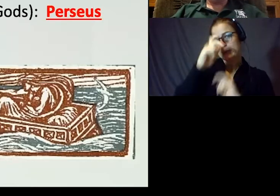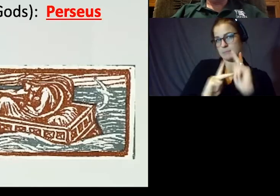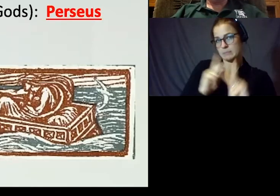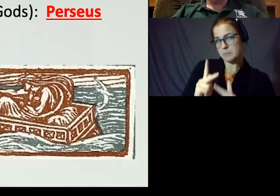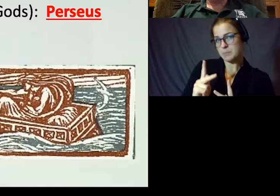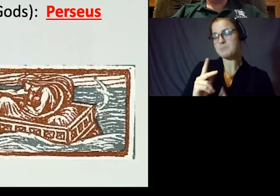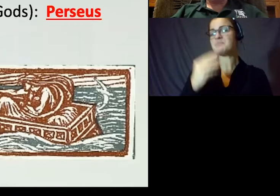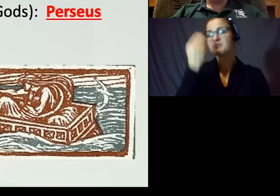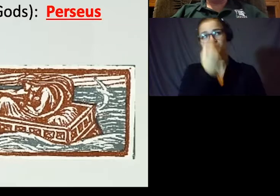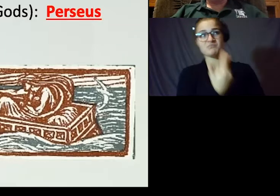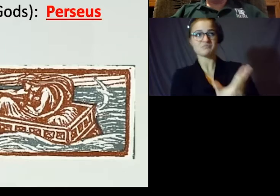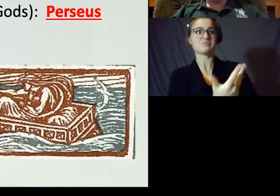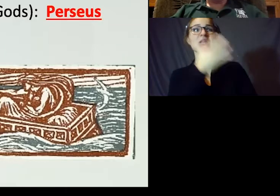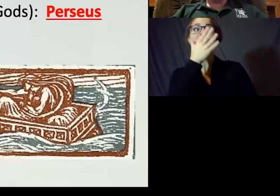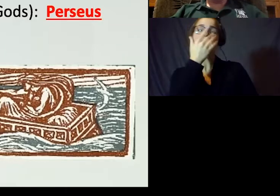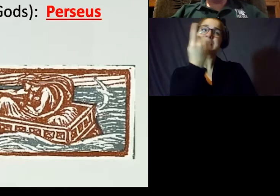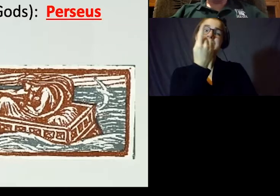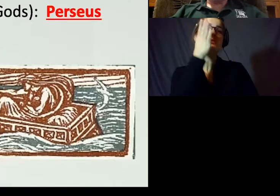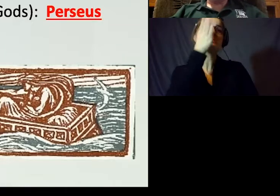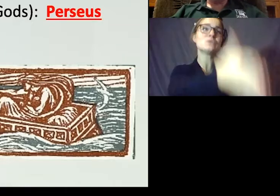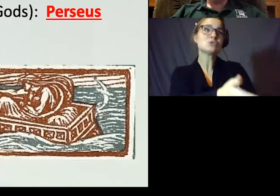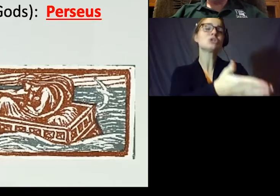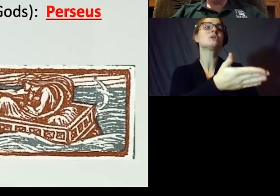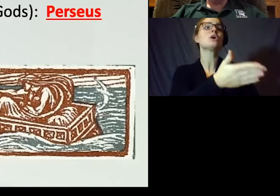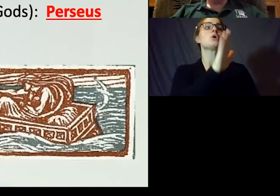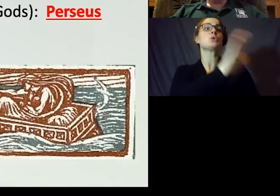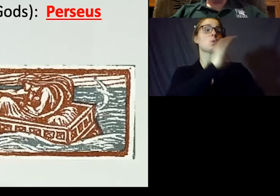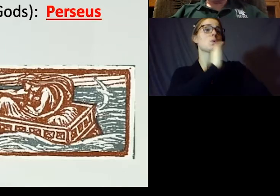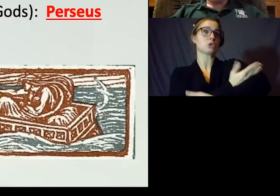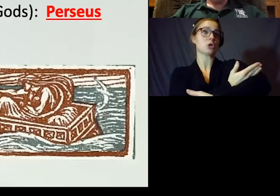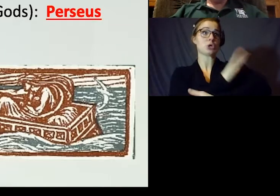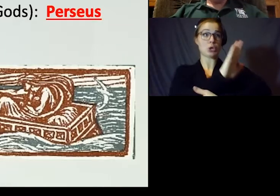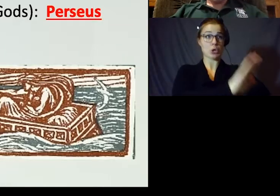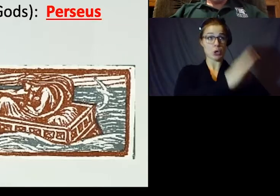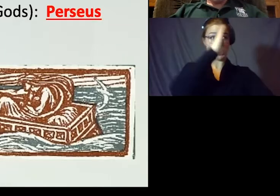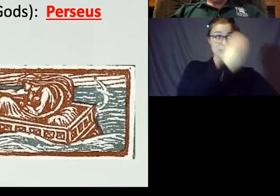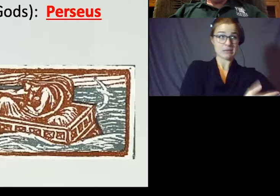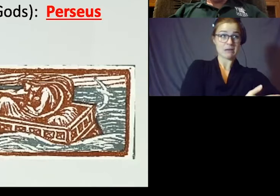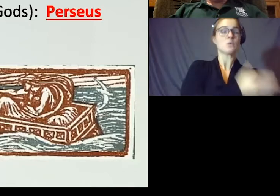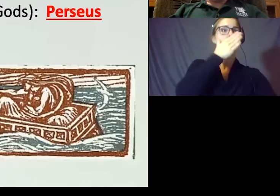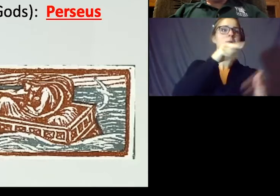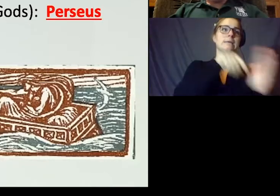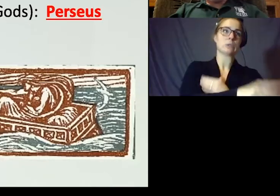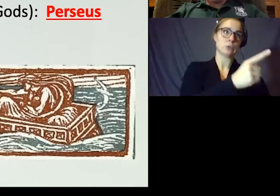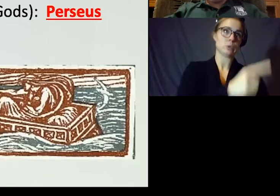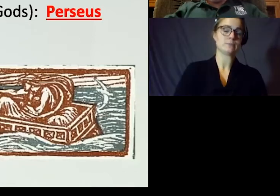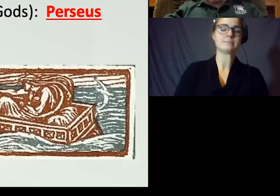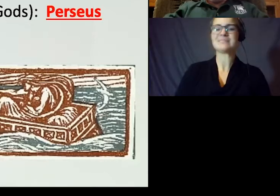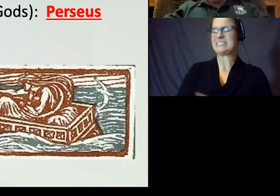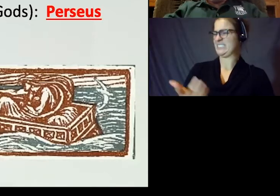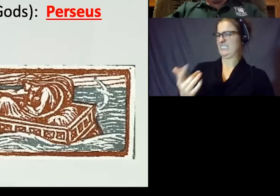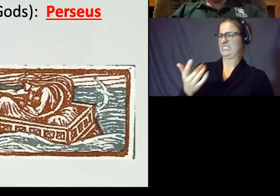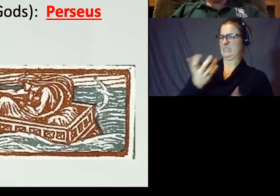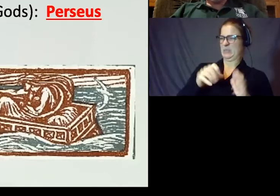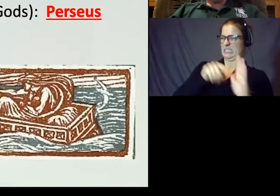he will one day actually be killed by a son of his daughter, whose name was Danae. He didn't want to kill his daughter, so